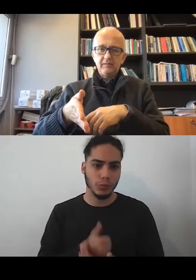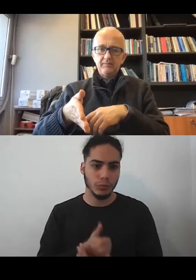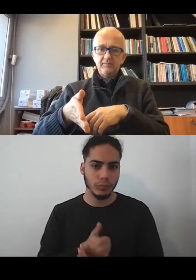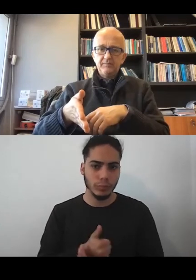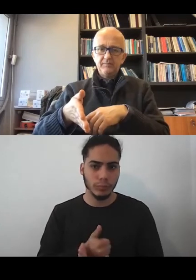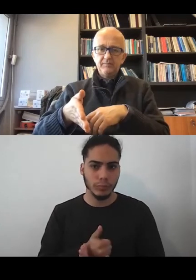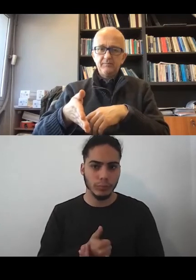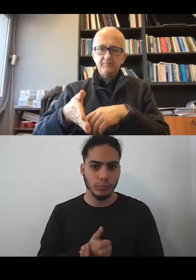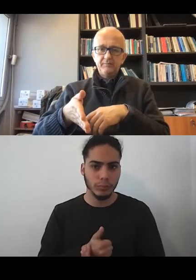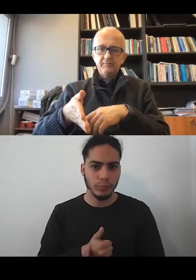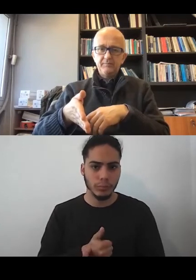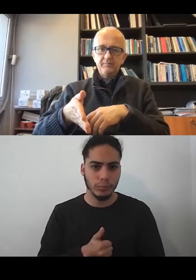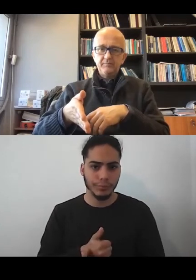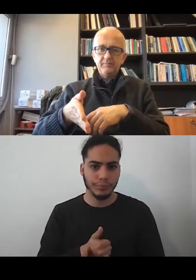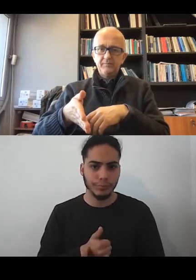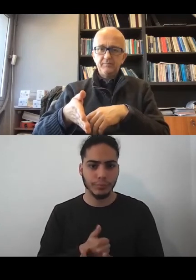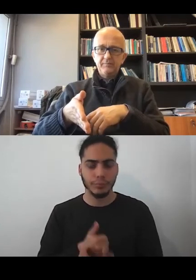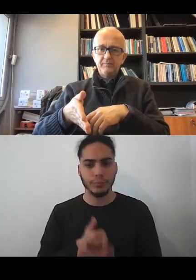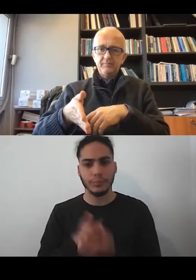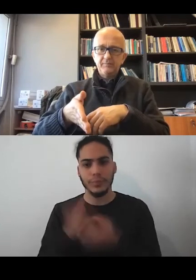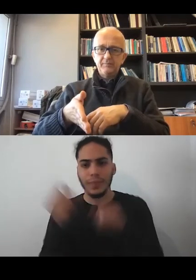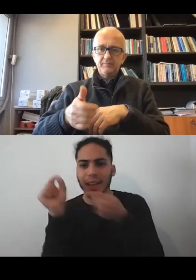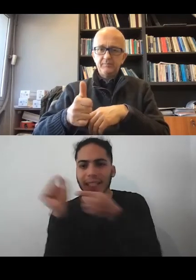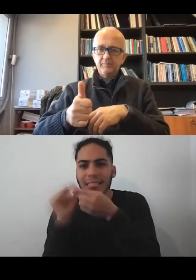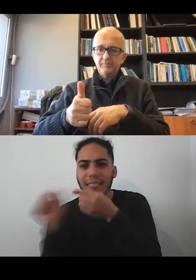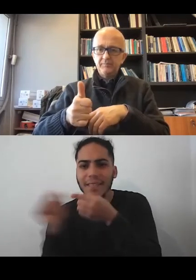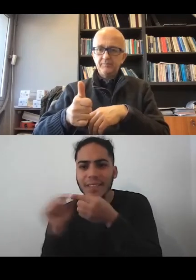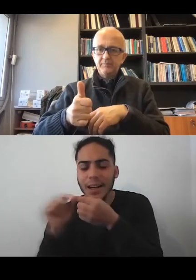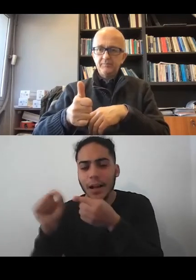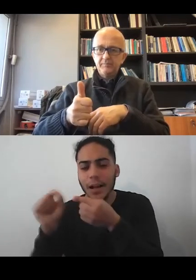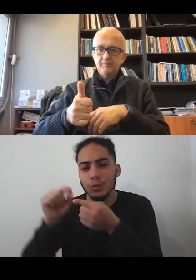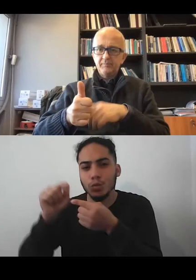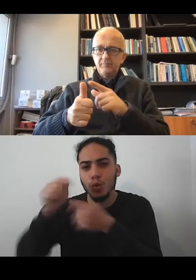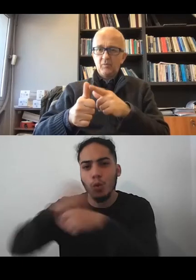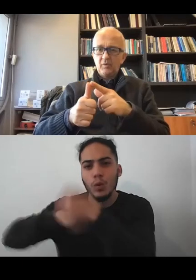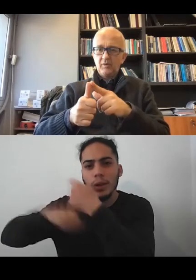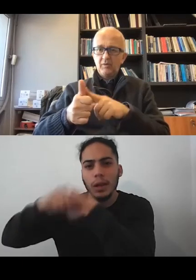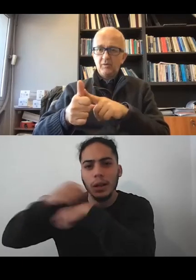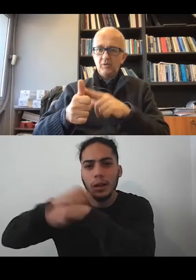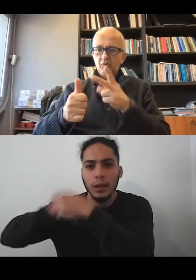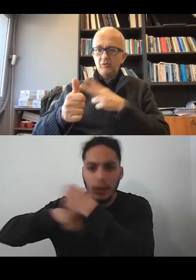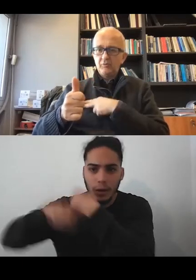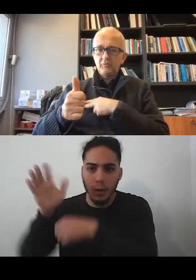Set the rotation of the hand and the hand configuration.